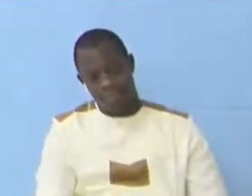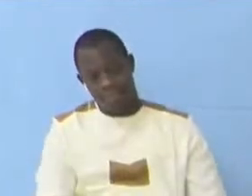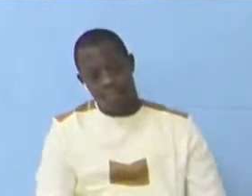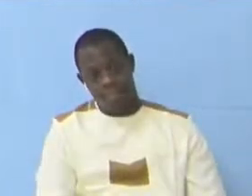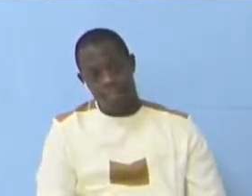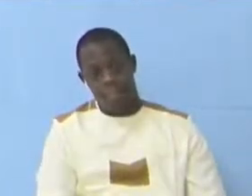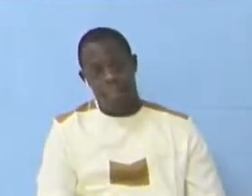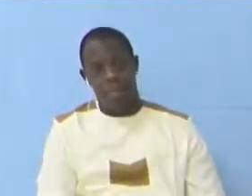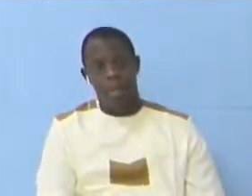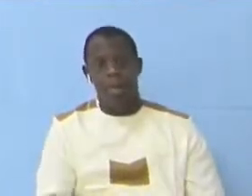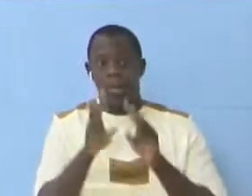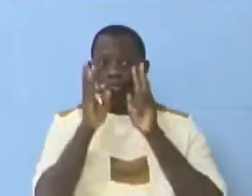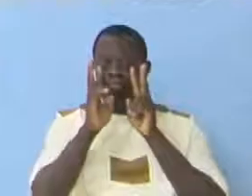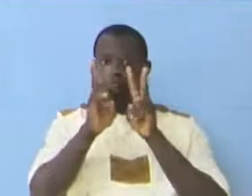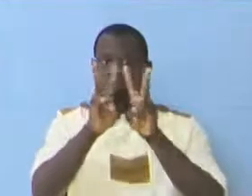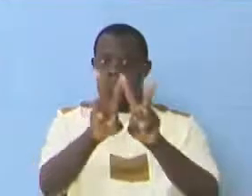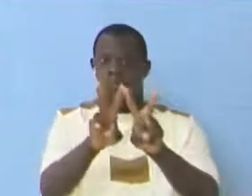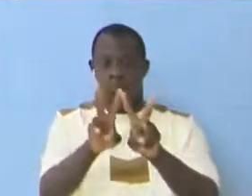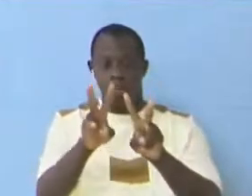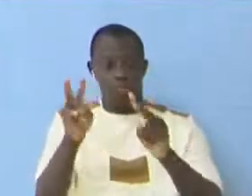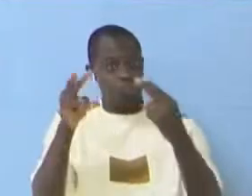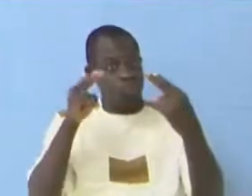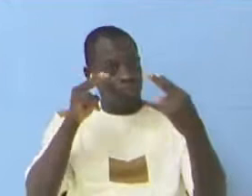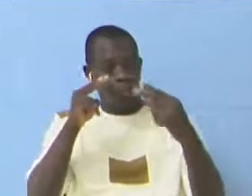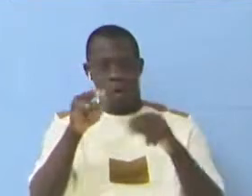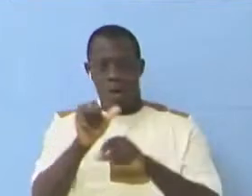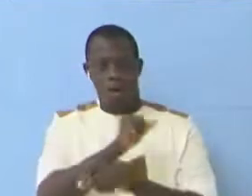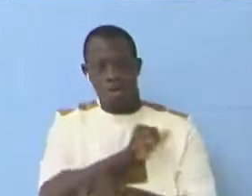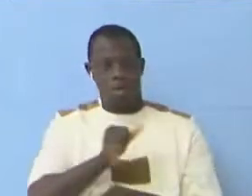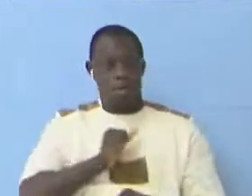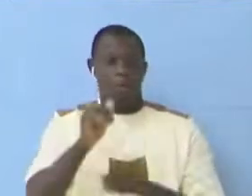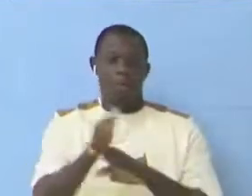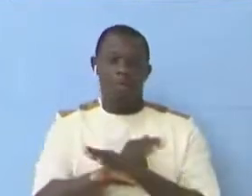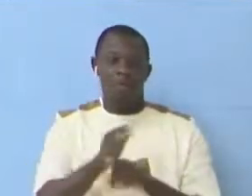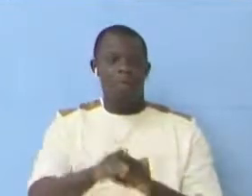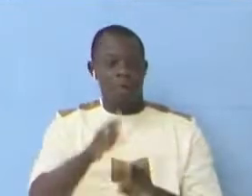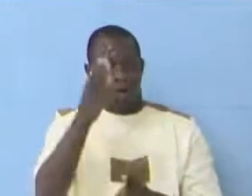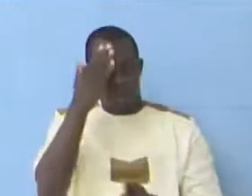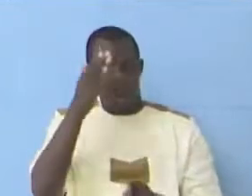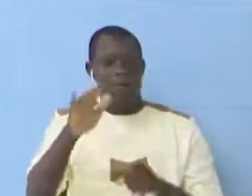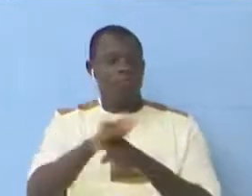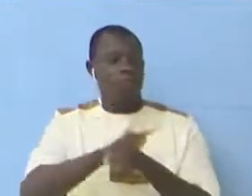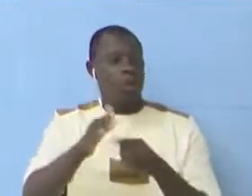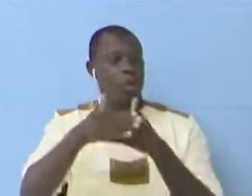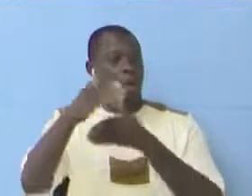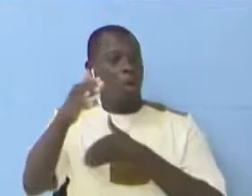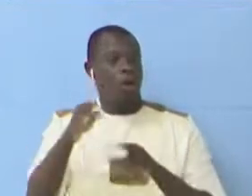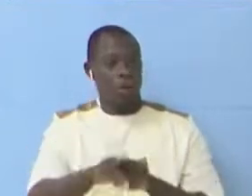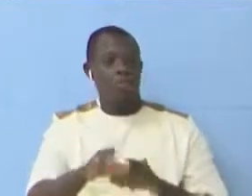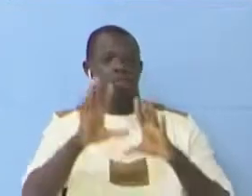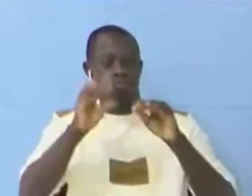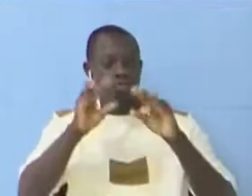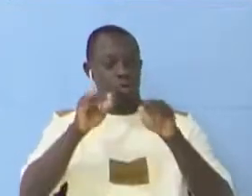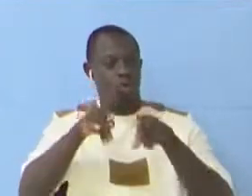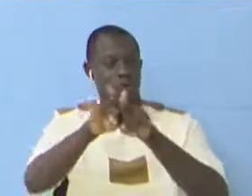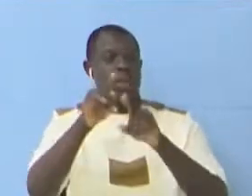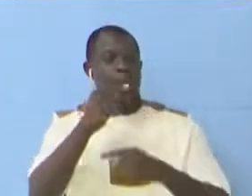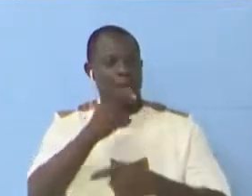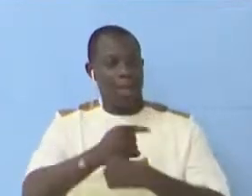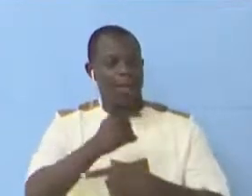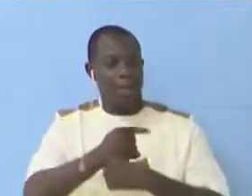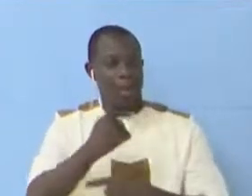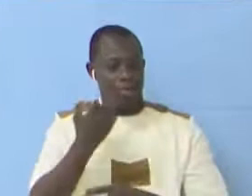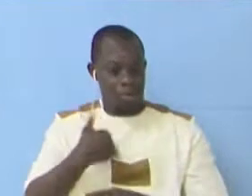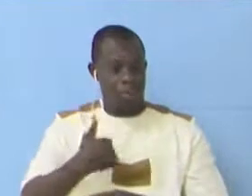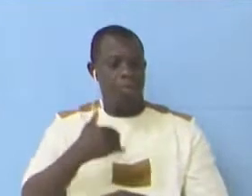sëkk. Looked at us in the eyes, dañu xool ci biir bët. knowing fully well that they were addressing the Gambian people. te ñoom